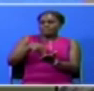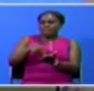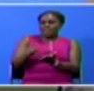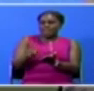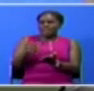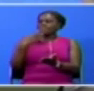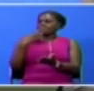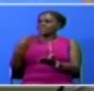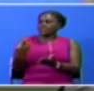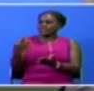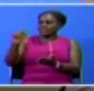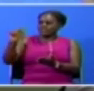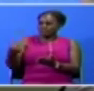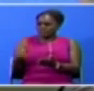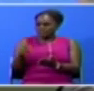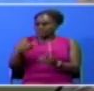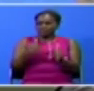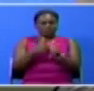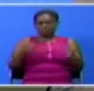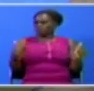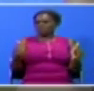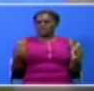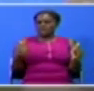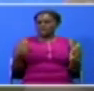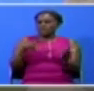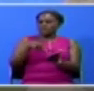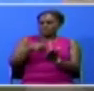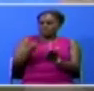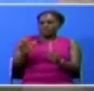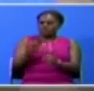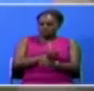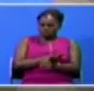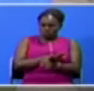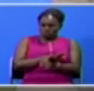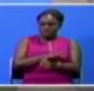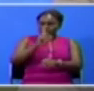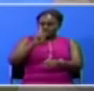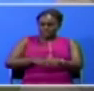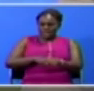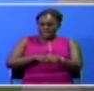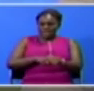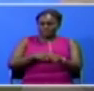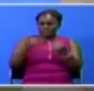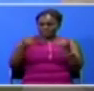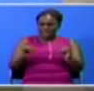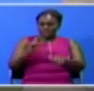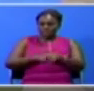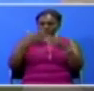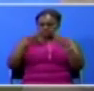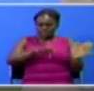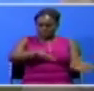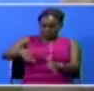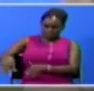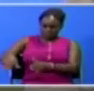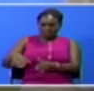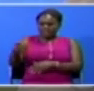actually 100,000, and they are refuting, saying they'll be paying the full amount as and when the trial period is over. Moving on, the